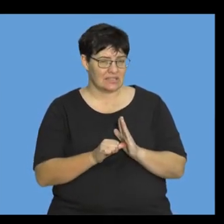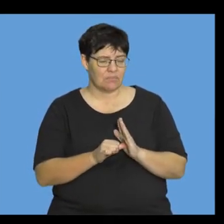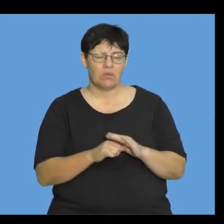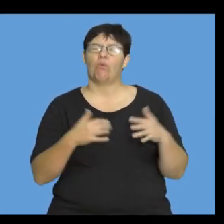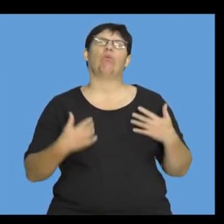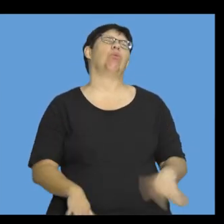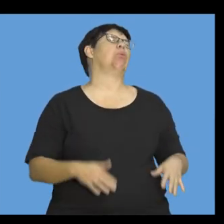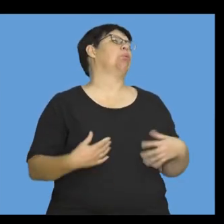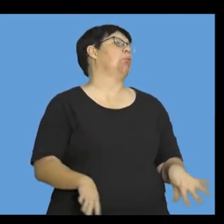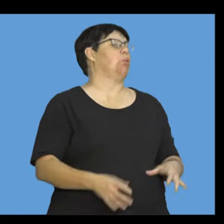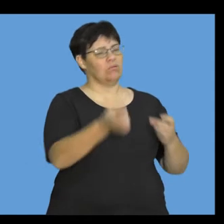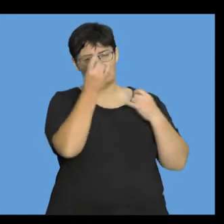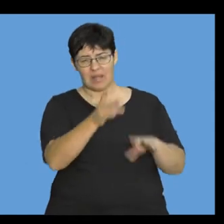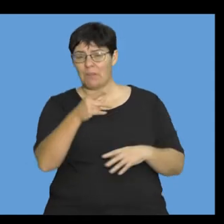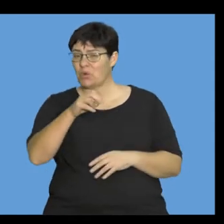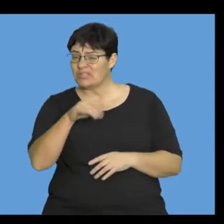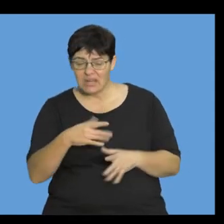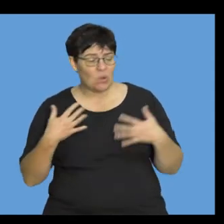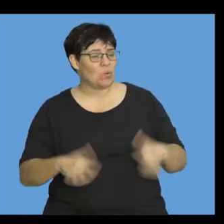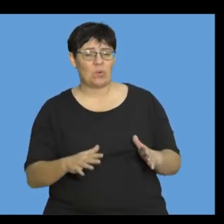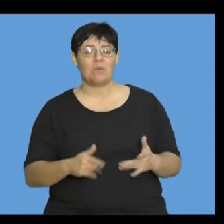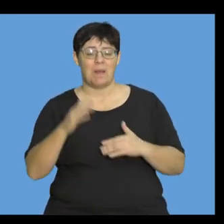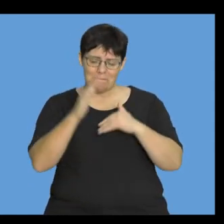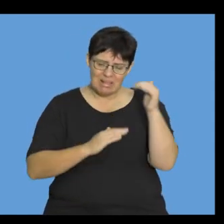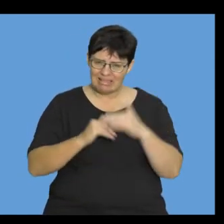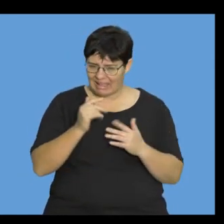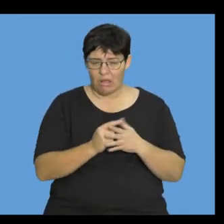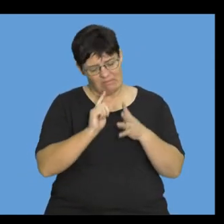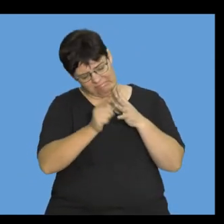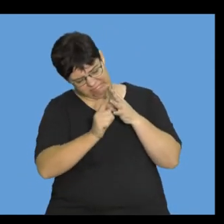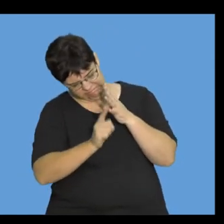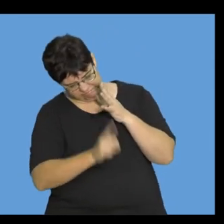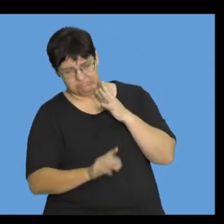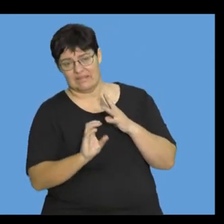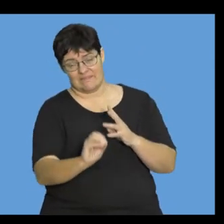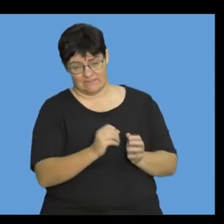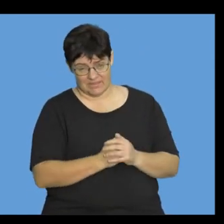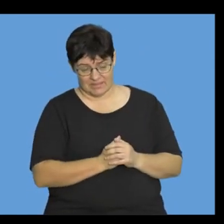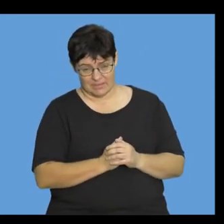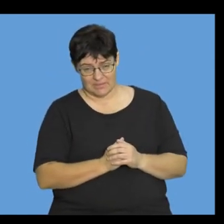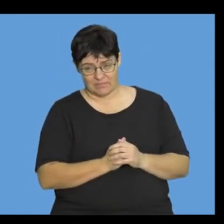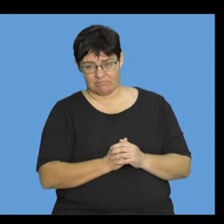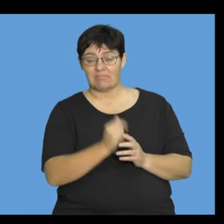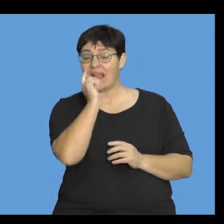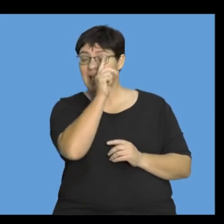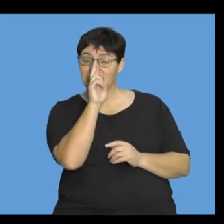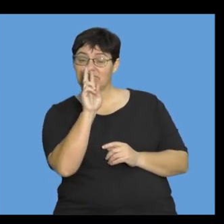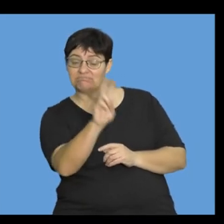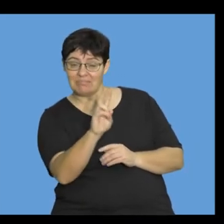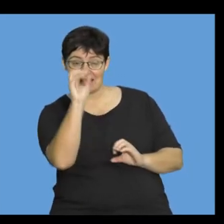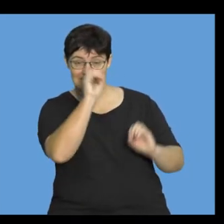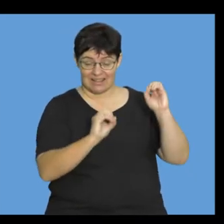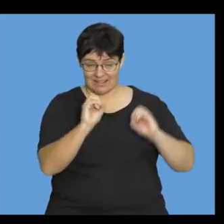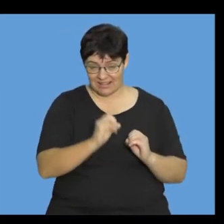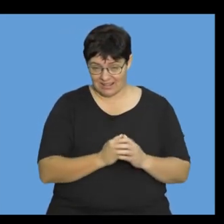again. I can't tell you, that proteins are really important. It's the building blocks of a lot of the things. When we're going to look later, when we